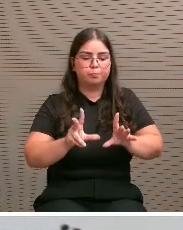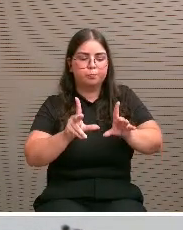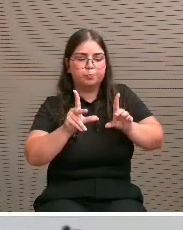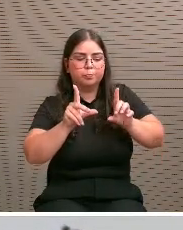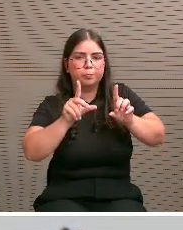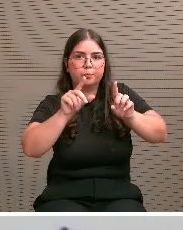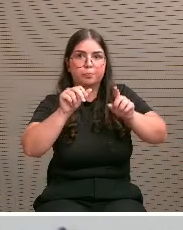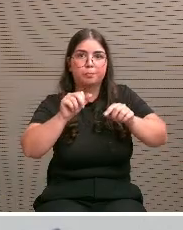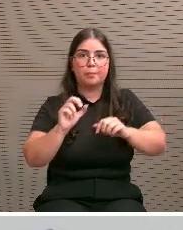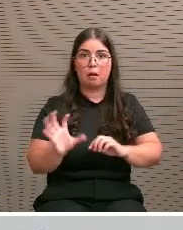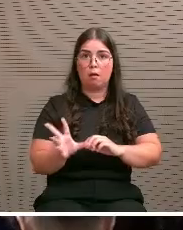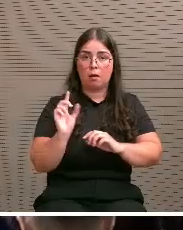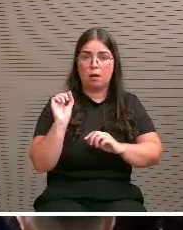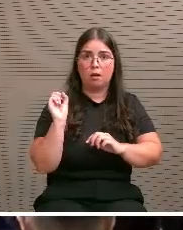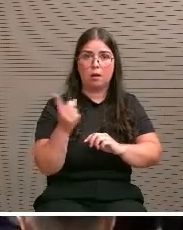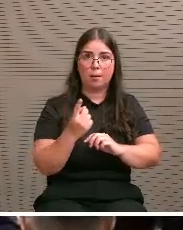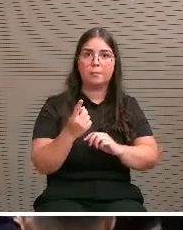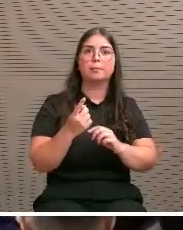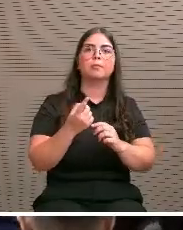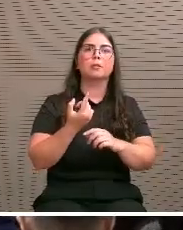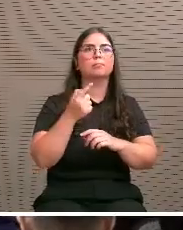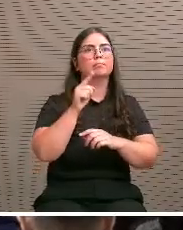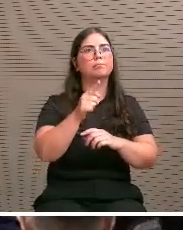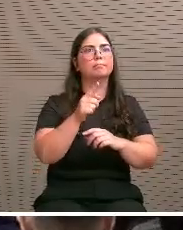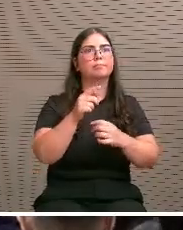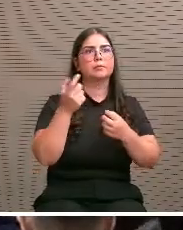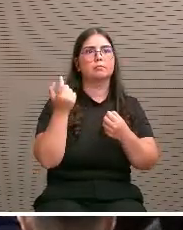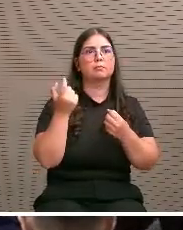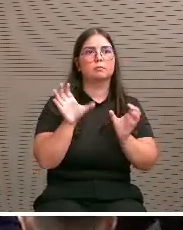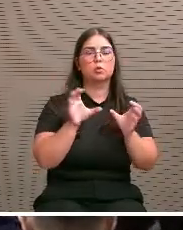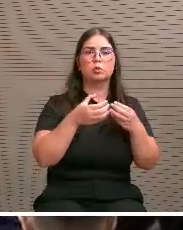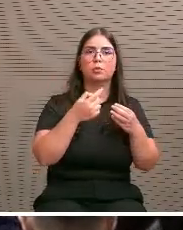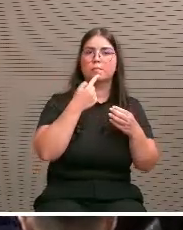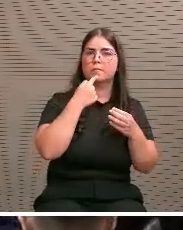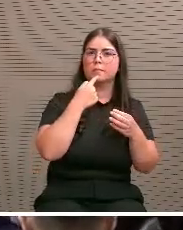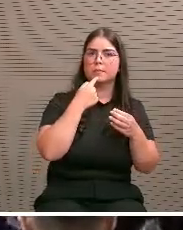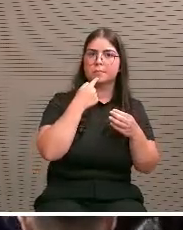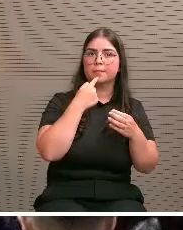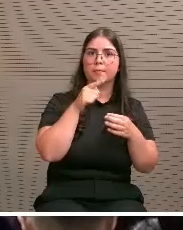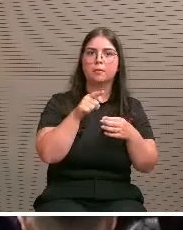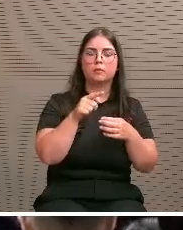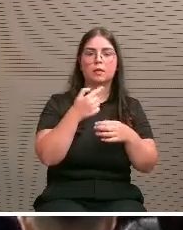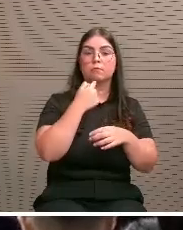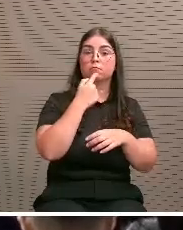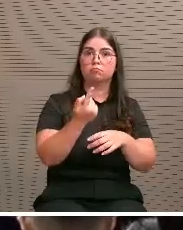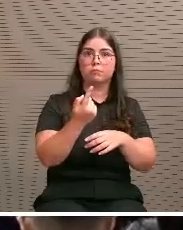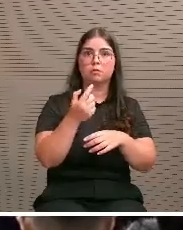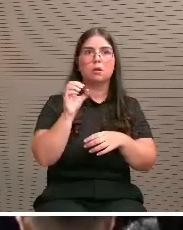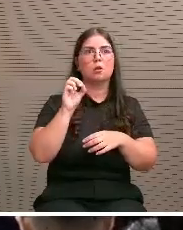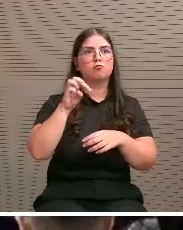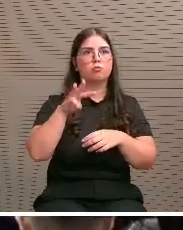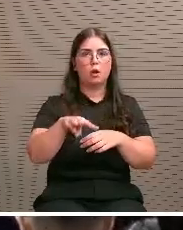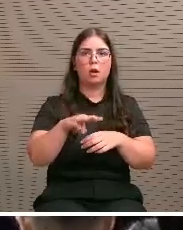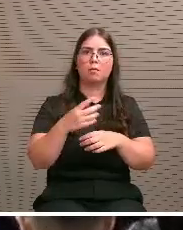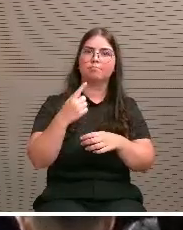they said, well, we're going to say that GMOs must be dangerous because it's only just been done. This was 30 years ago